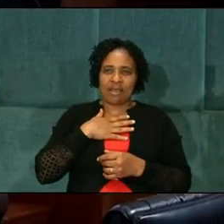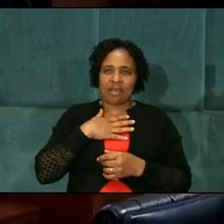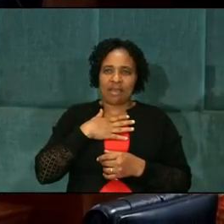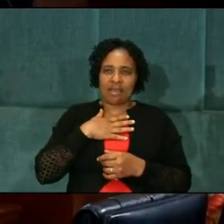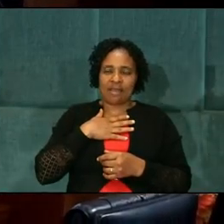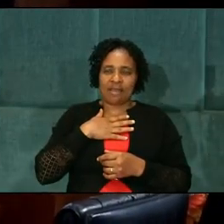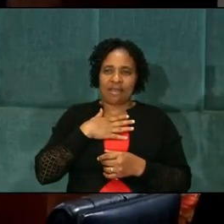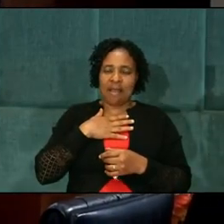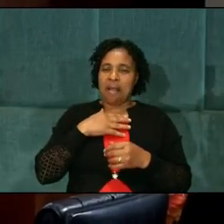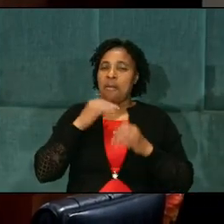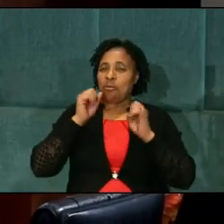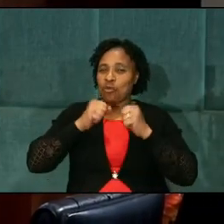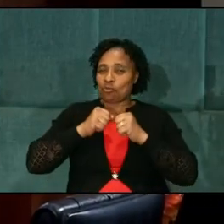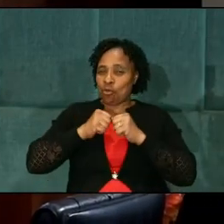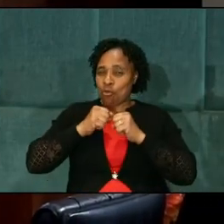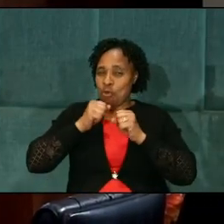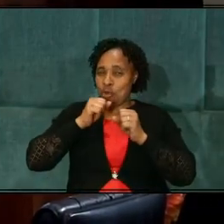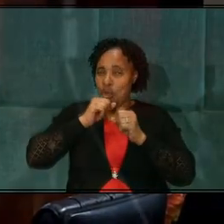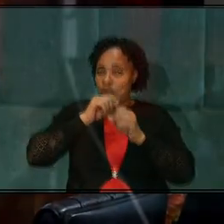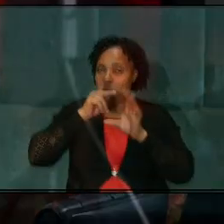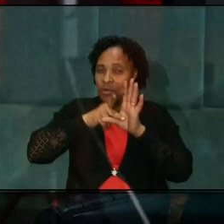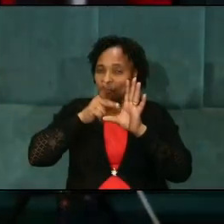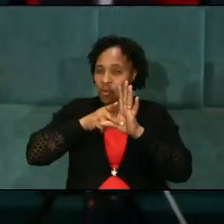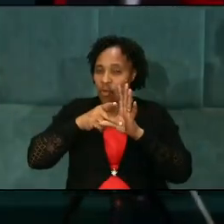hermeneutical principle